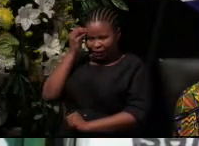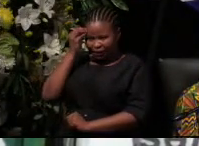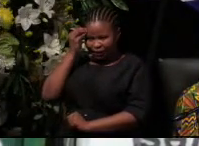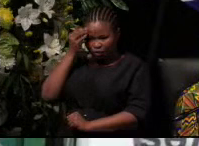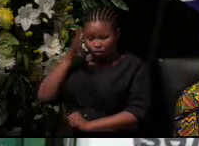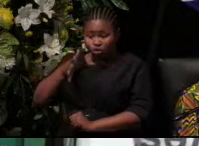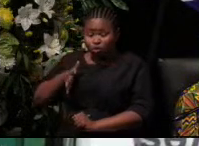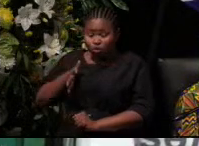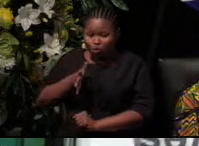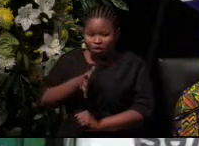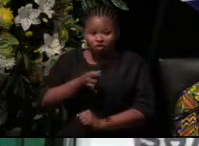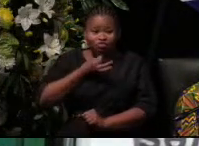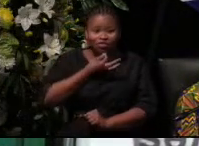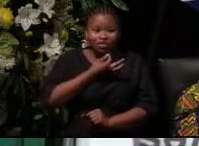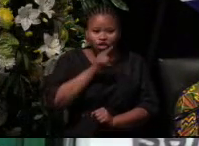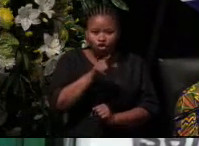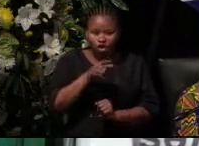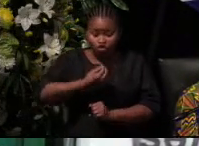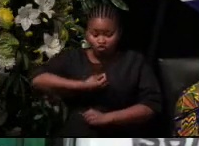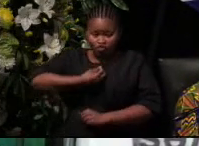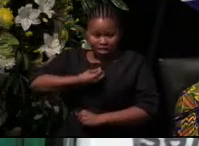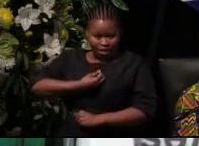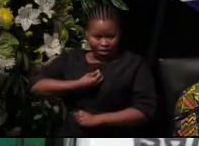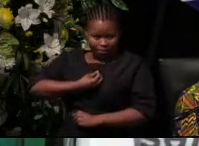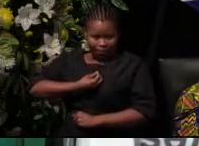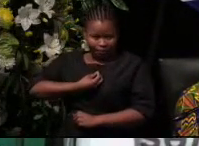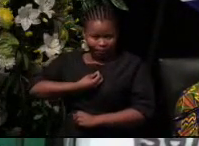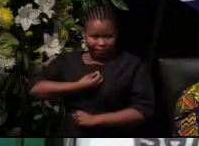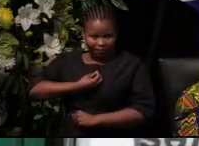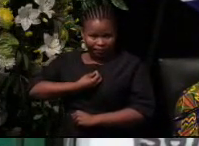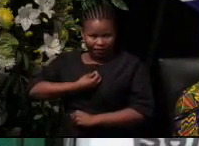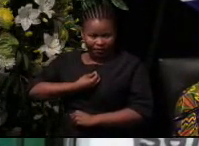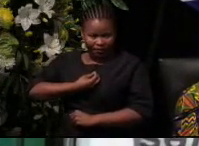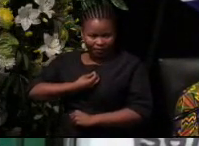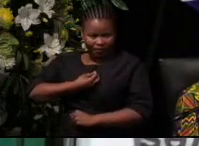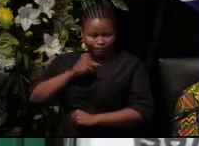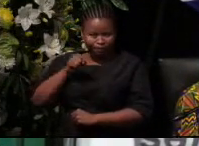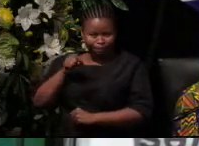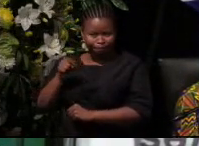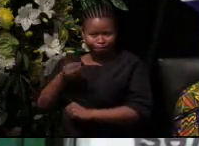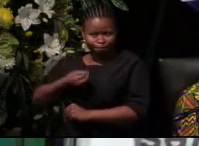and so we want to say to the youth imbibe